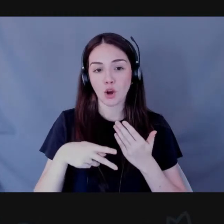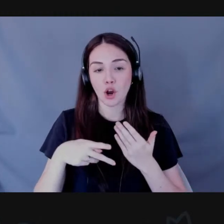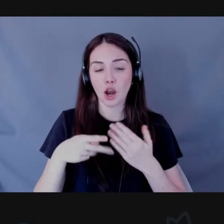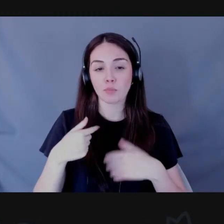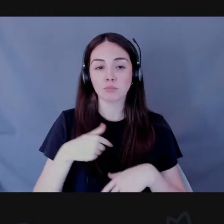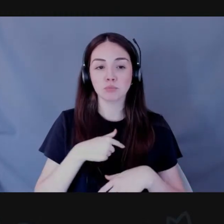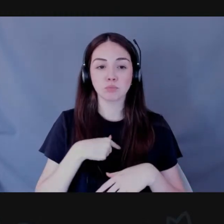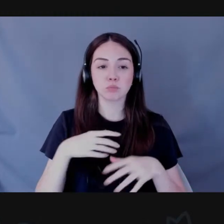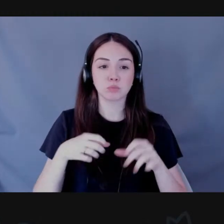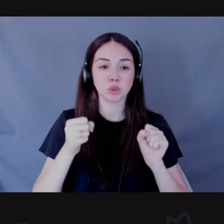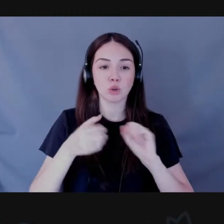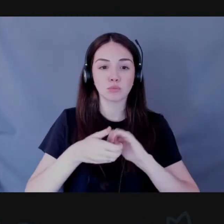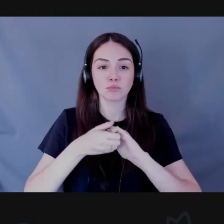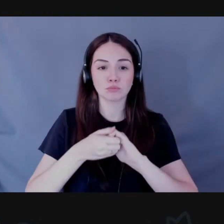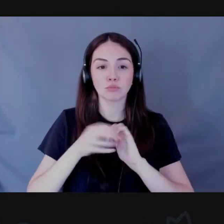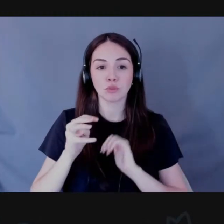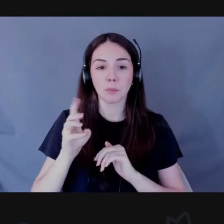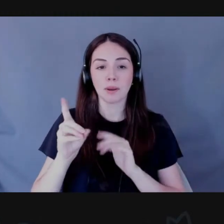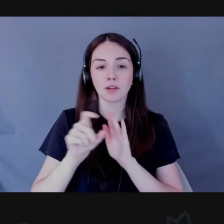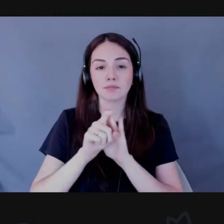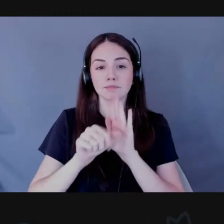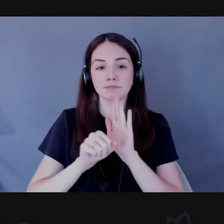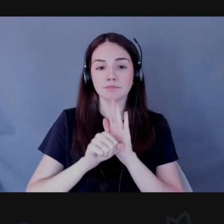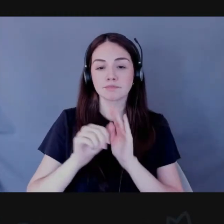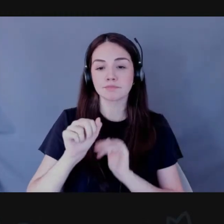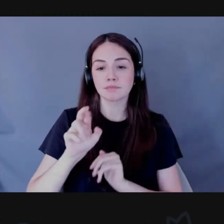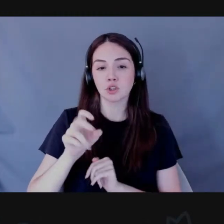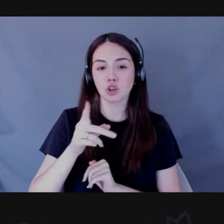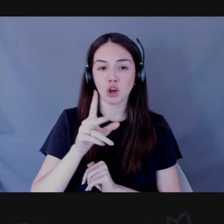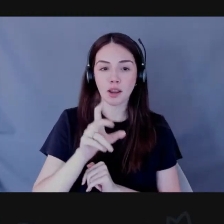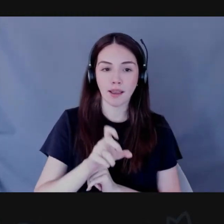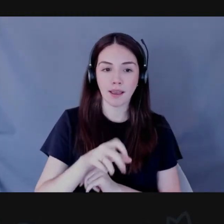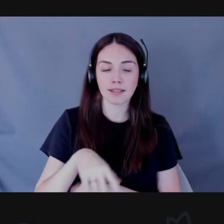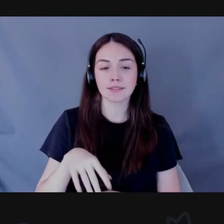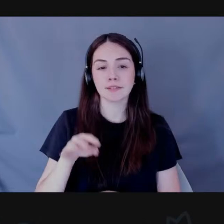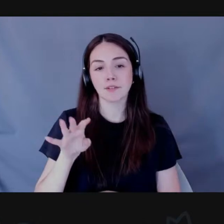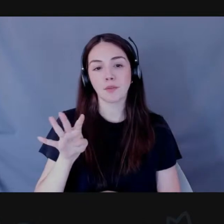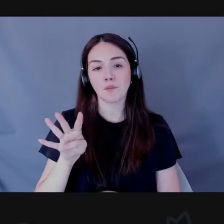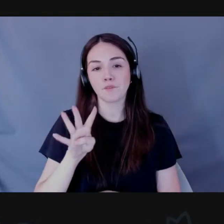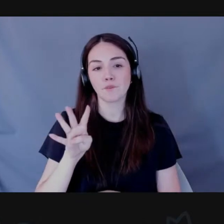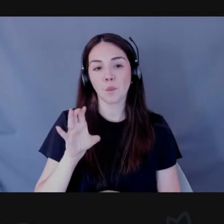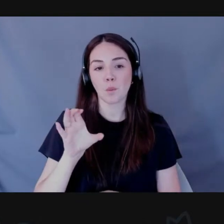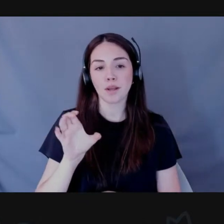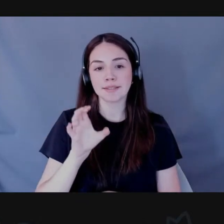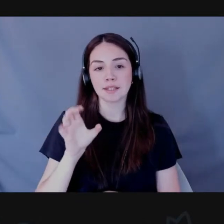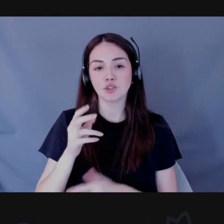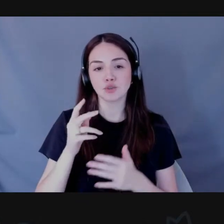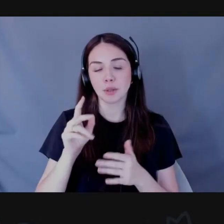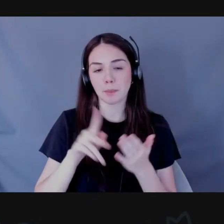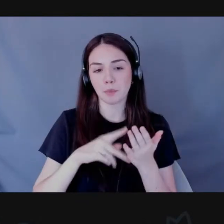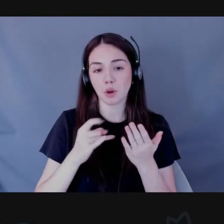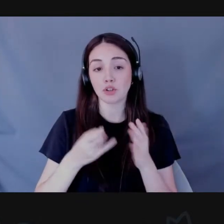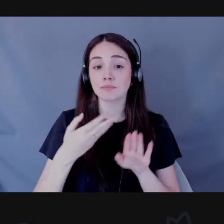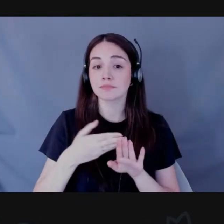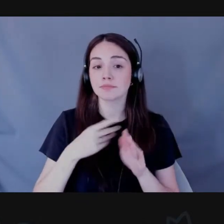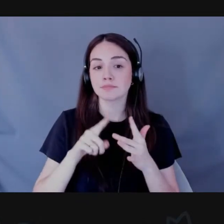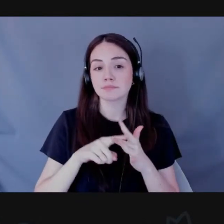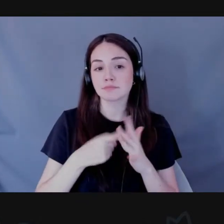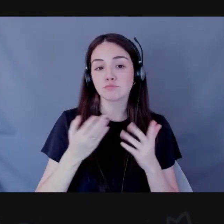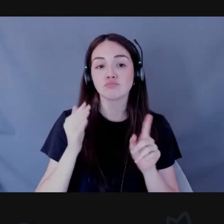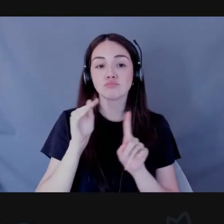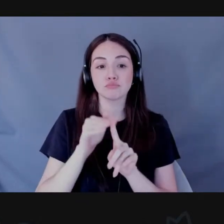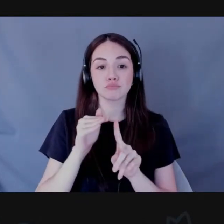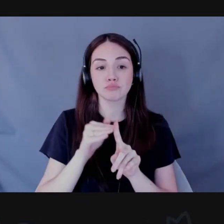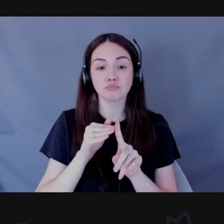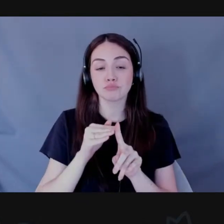in partnership with the Maryland State Archives and the Maryland Four Centuries Project. Before we get things started, I'd like to remind you that should